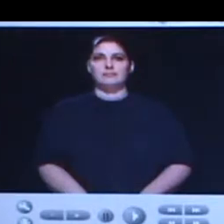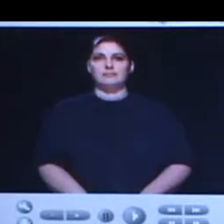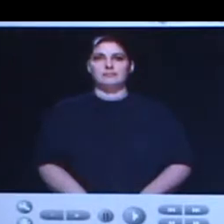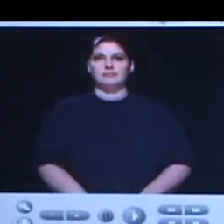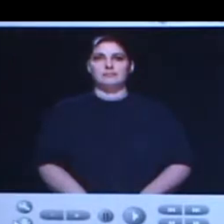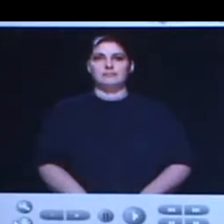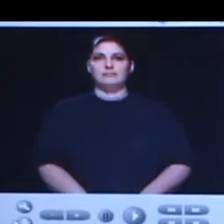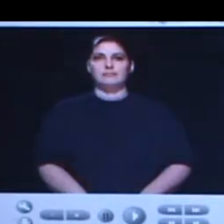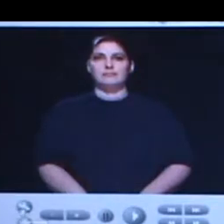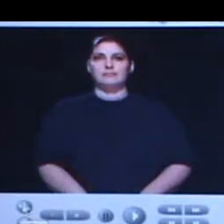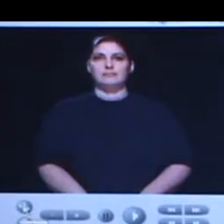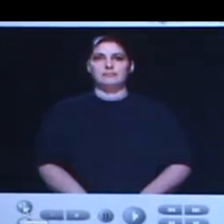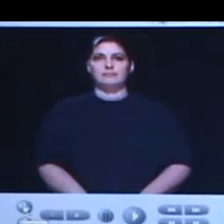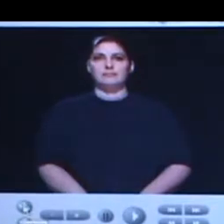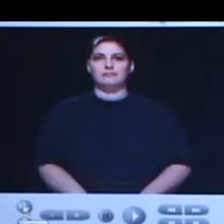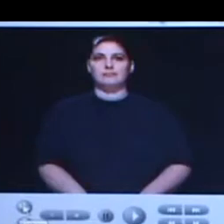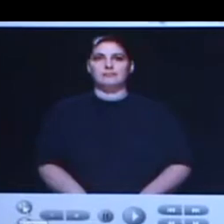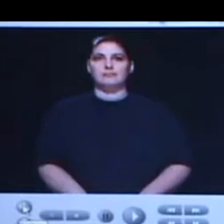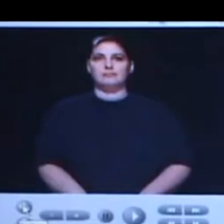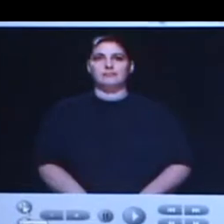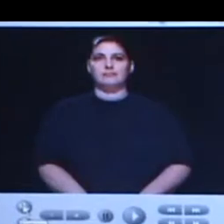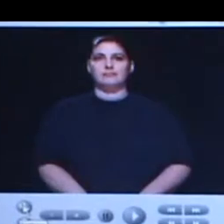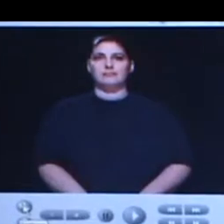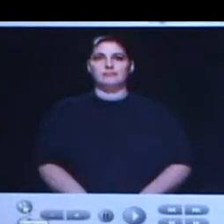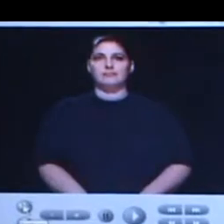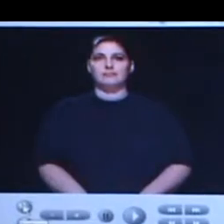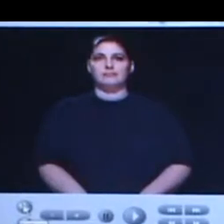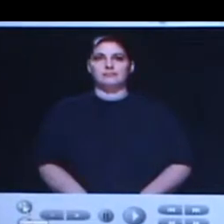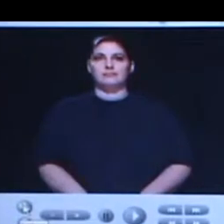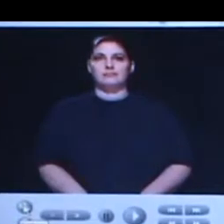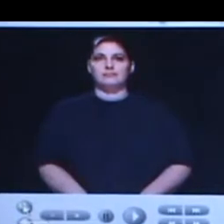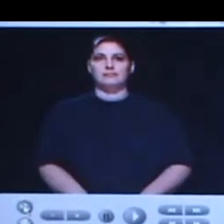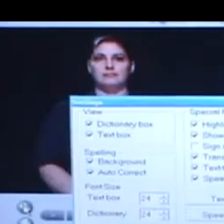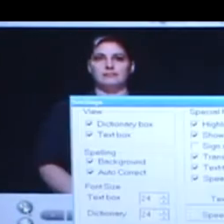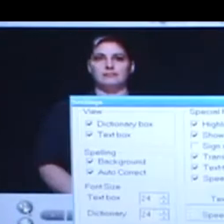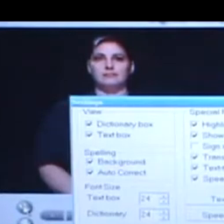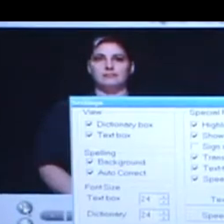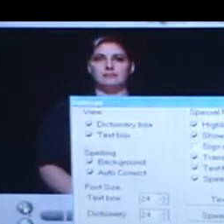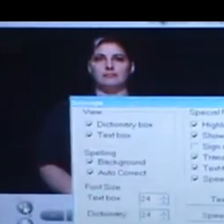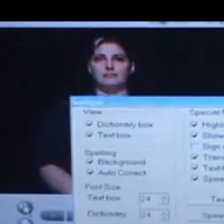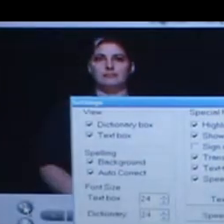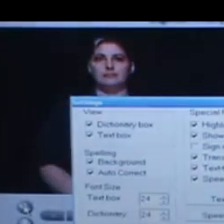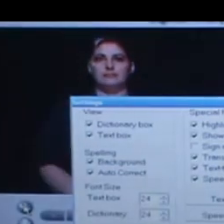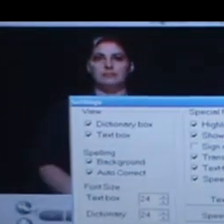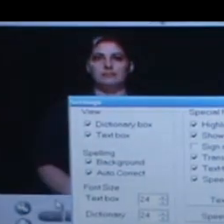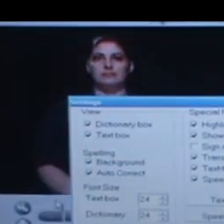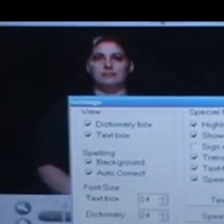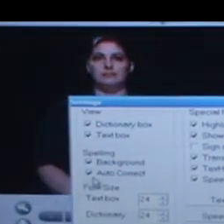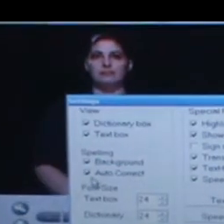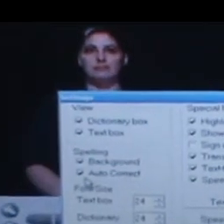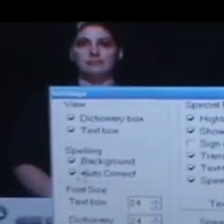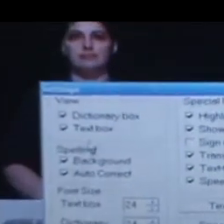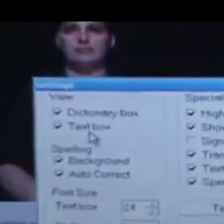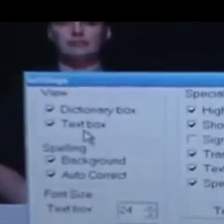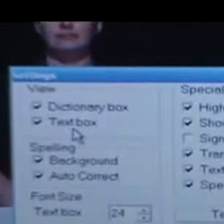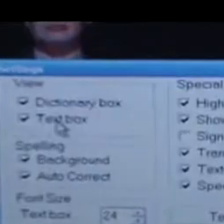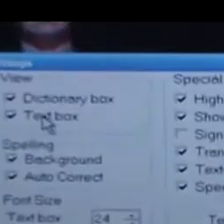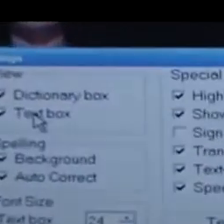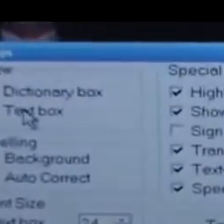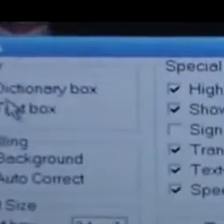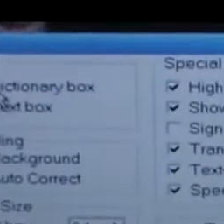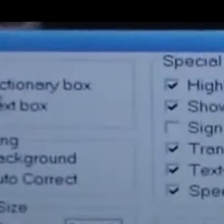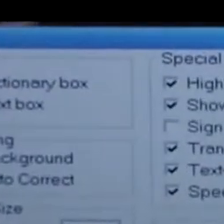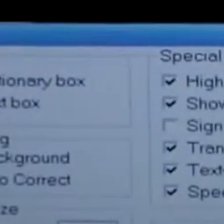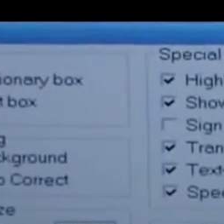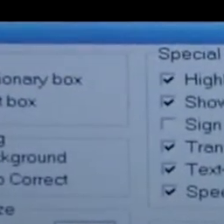Let us go to the toolbox right here at the sign of the wrench. And as you notice,